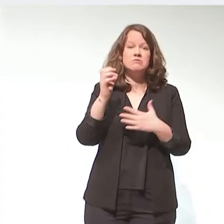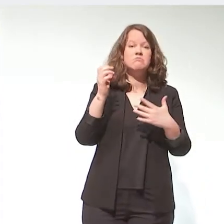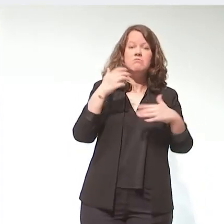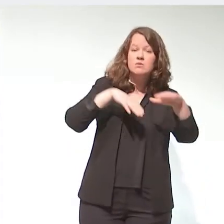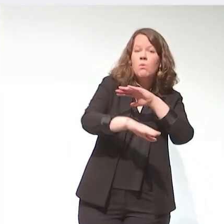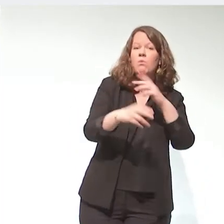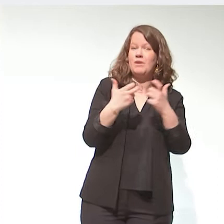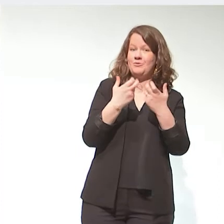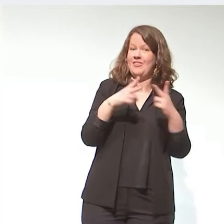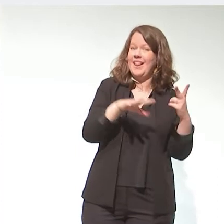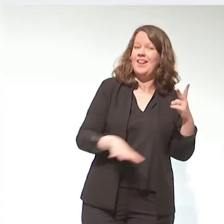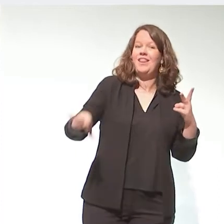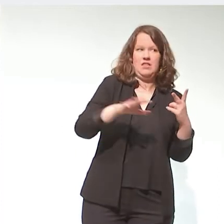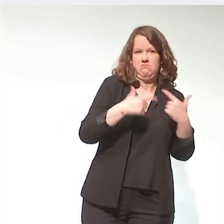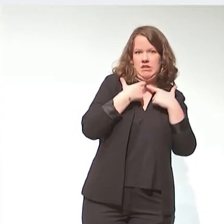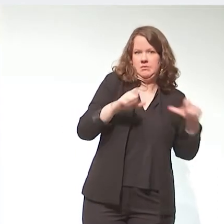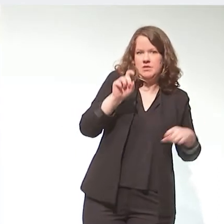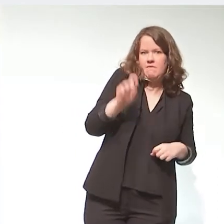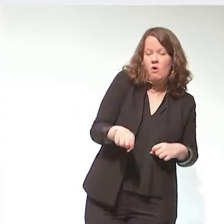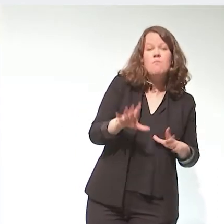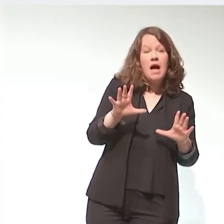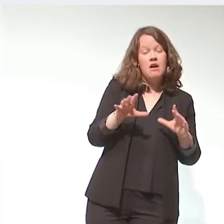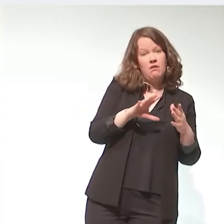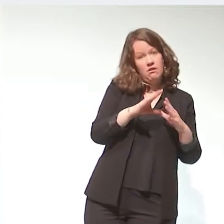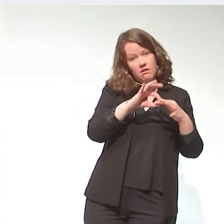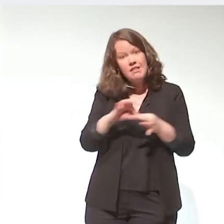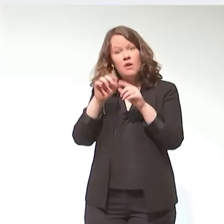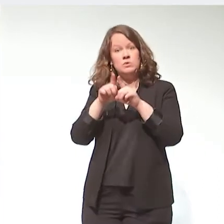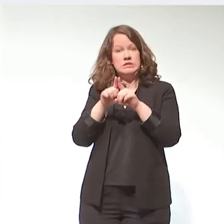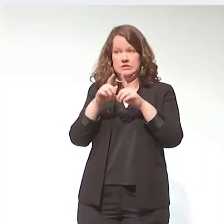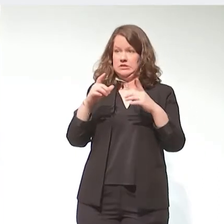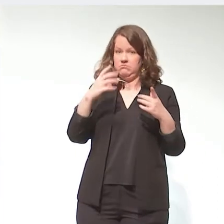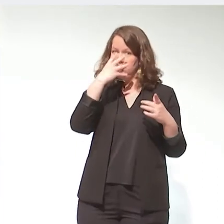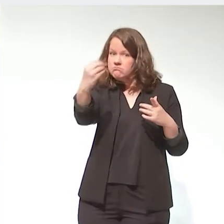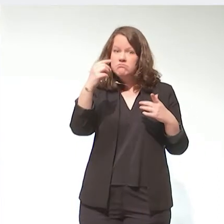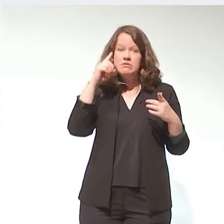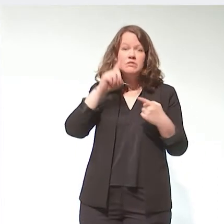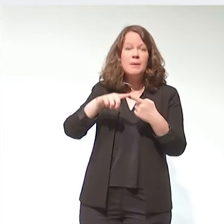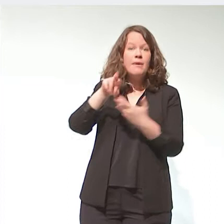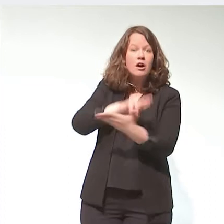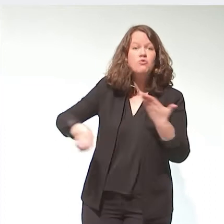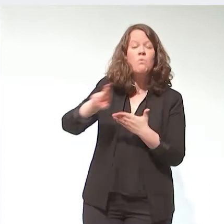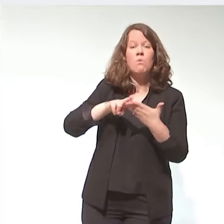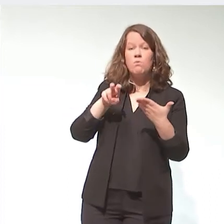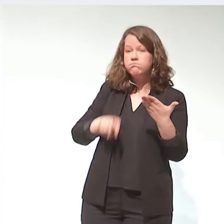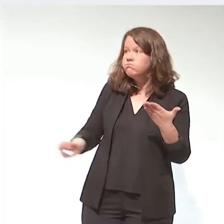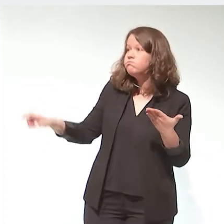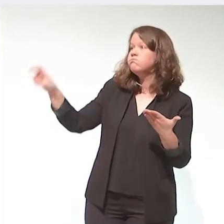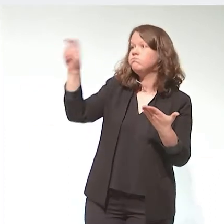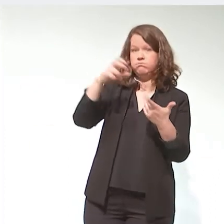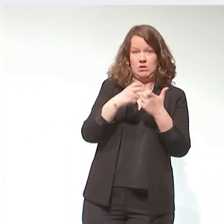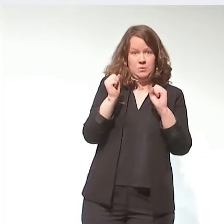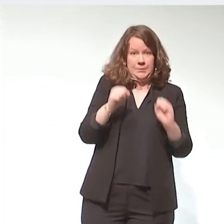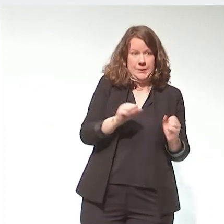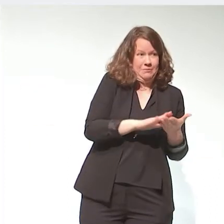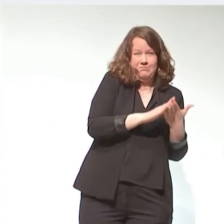for transportation or transportation hubs, and it must apply to urban and